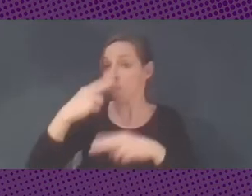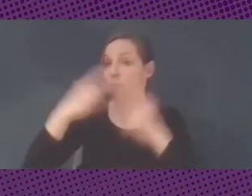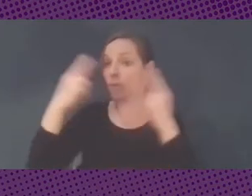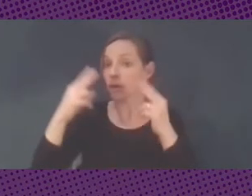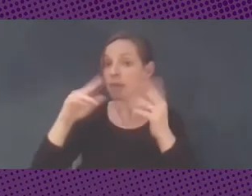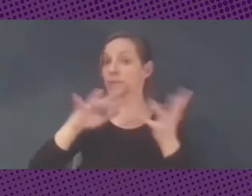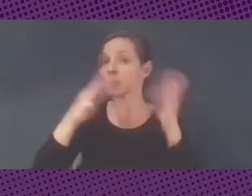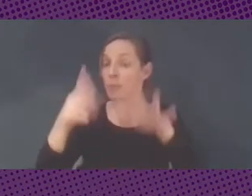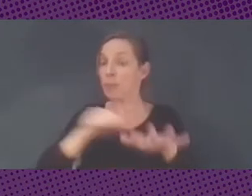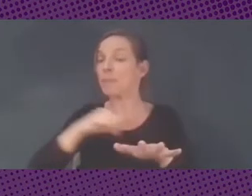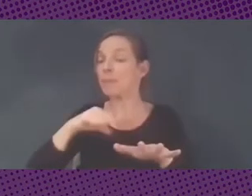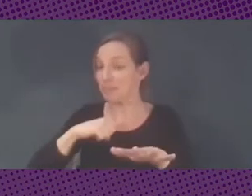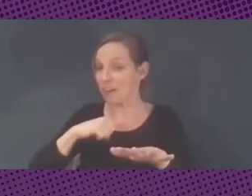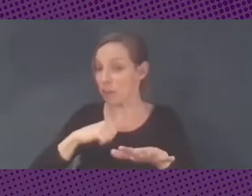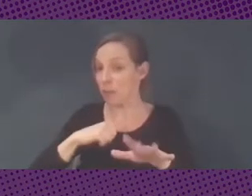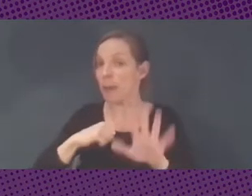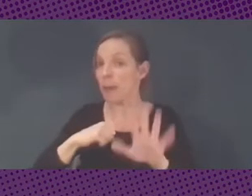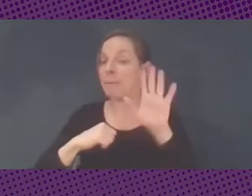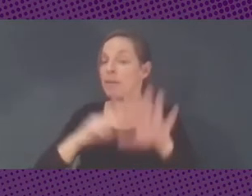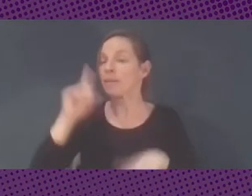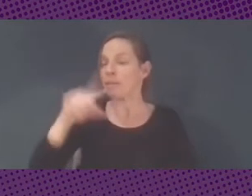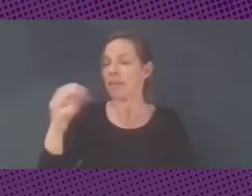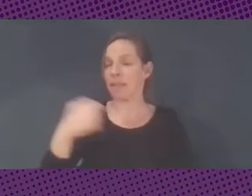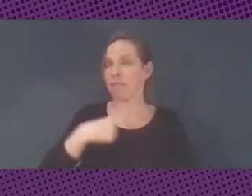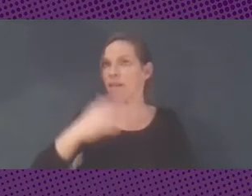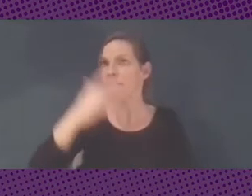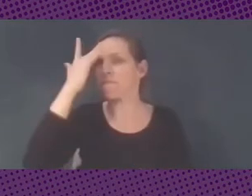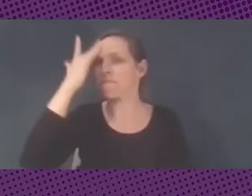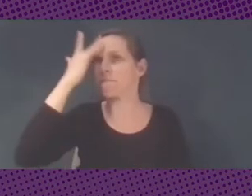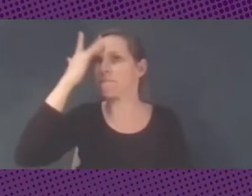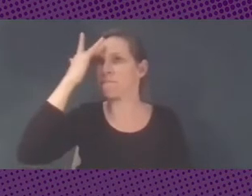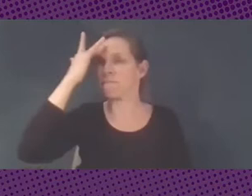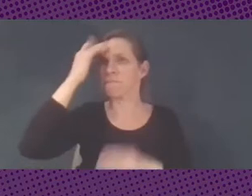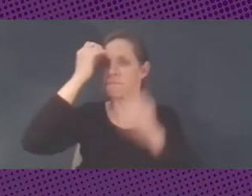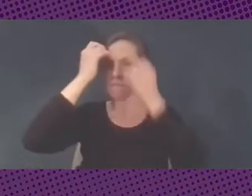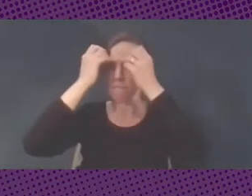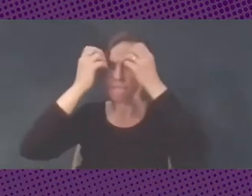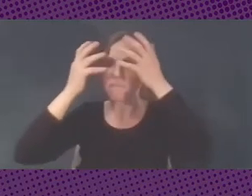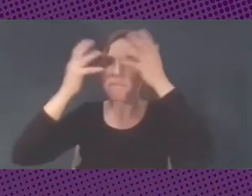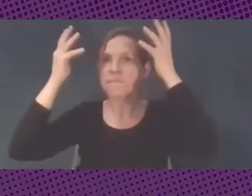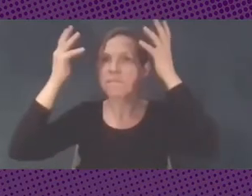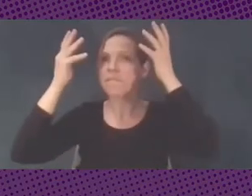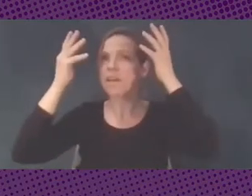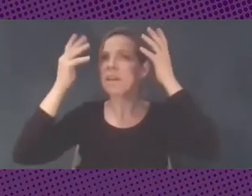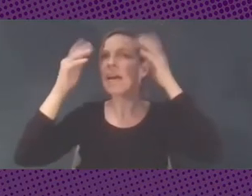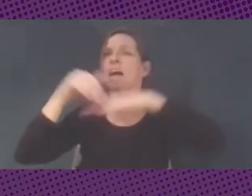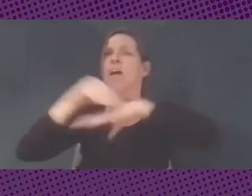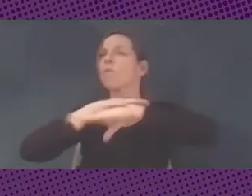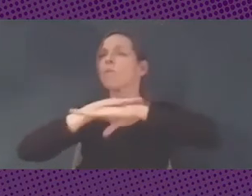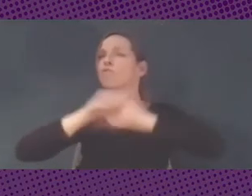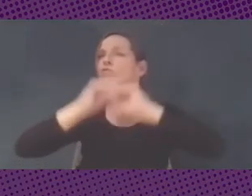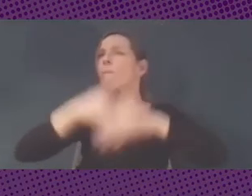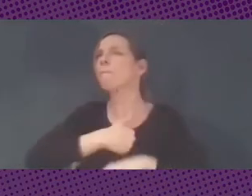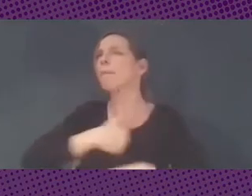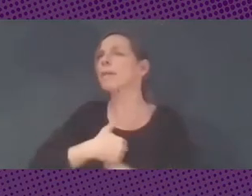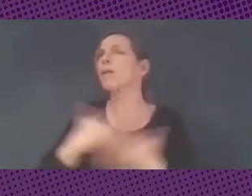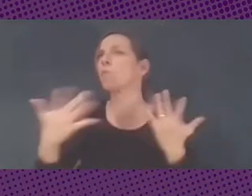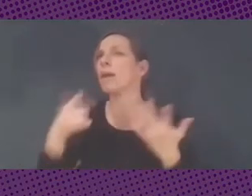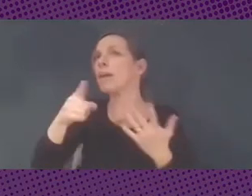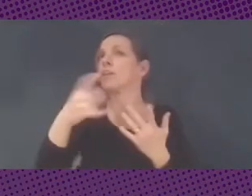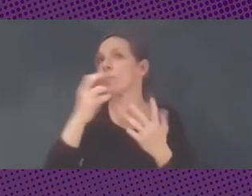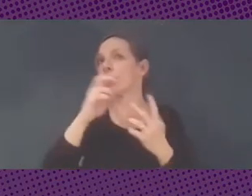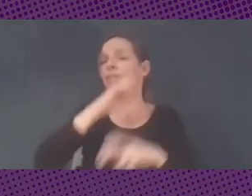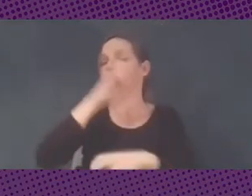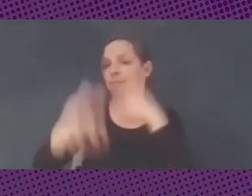the state. Right. And what the state has to do in the scenario, it has to de-risk investment, invest